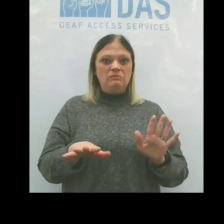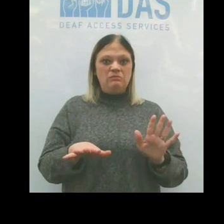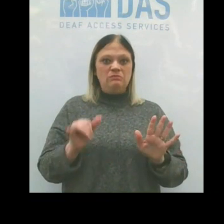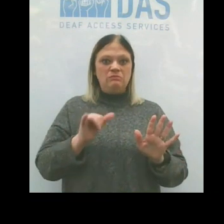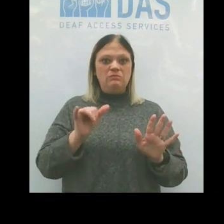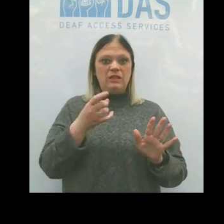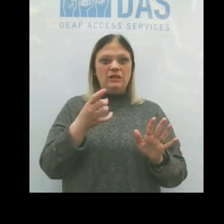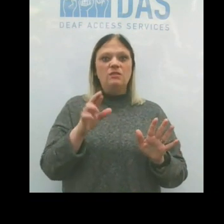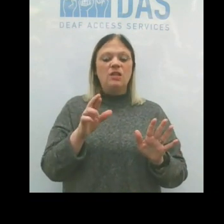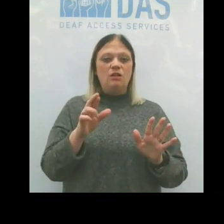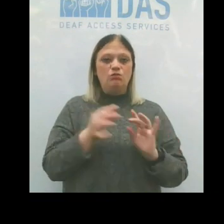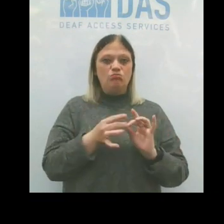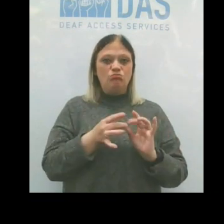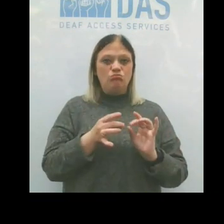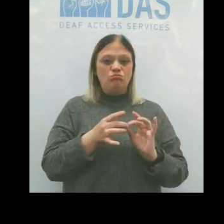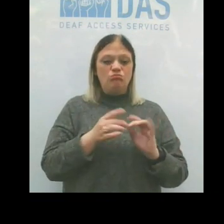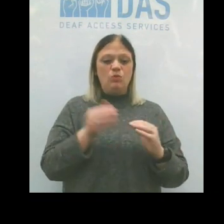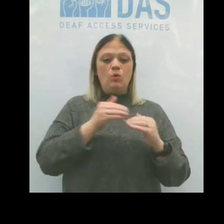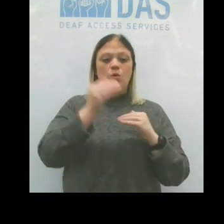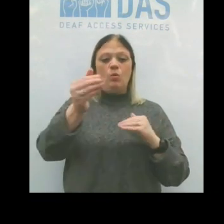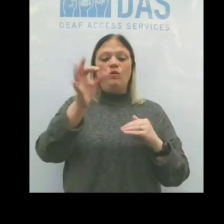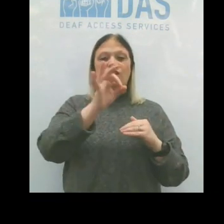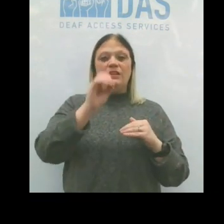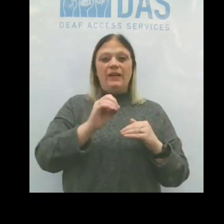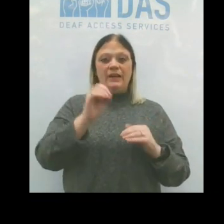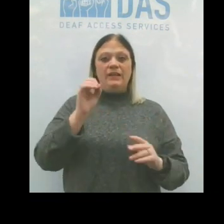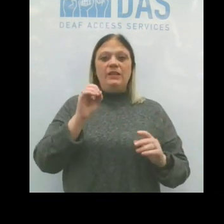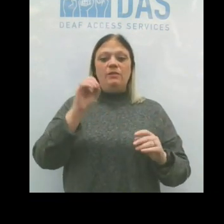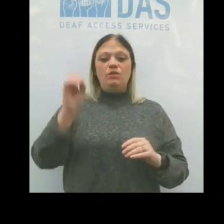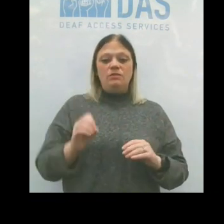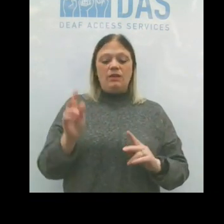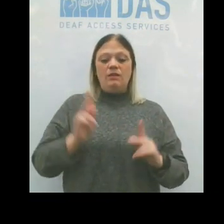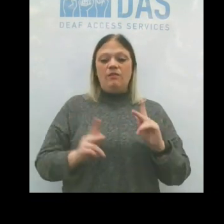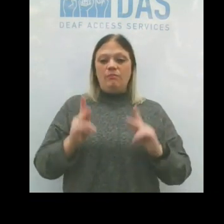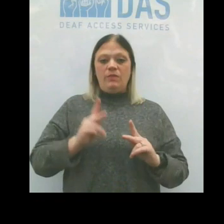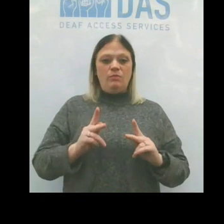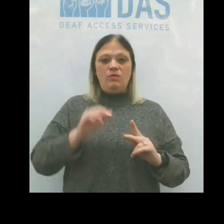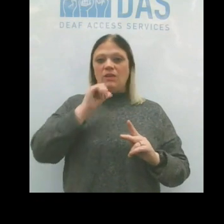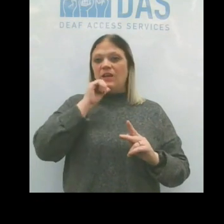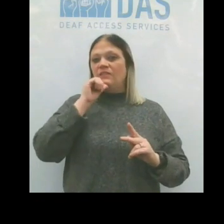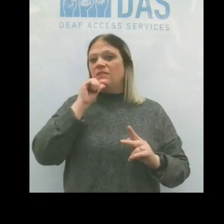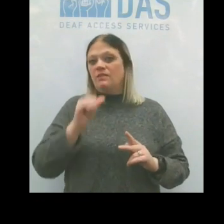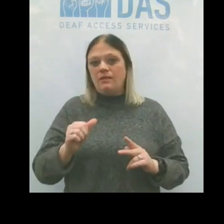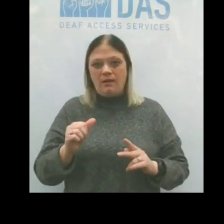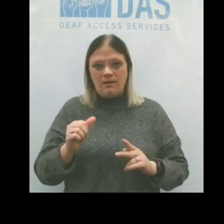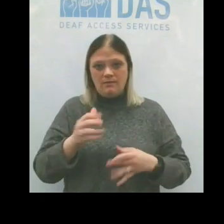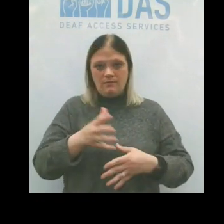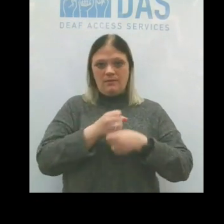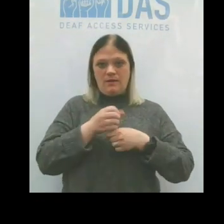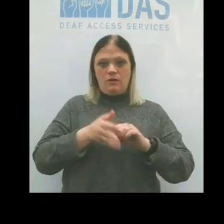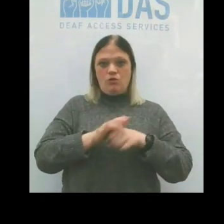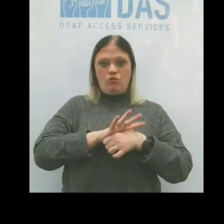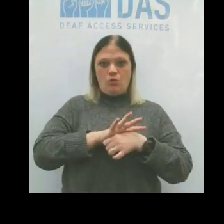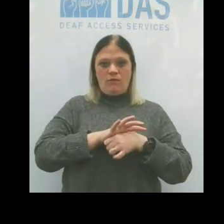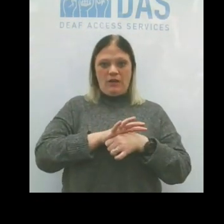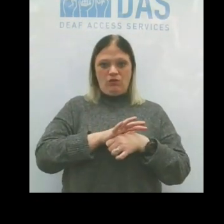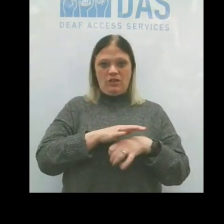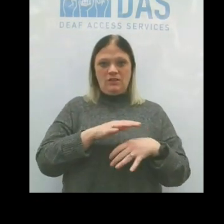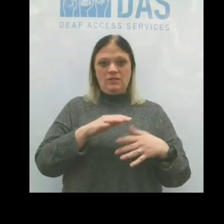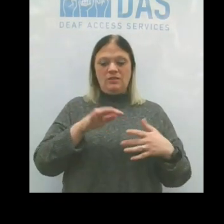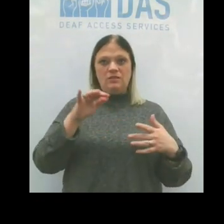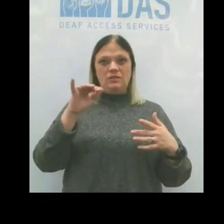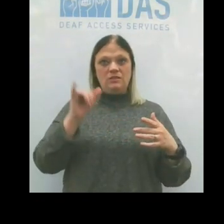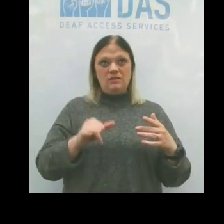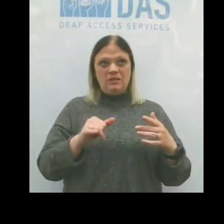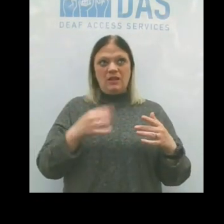that over 90% of the individuals in Erie County have not contracted the coronavirus. And that is something